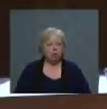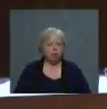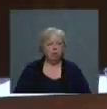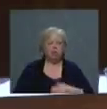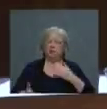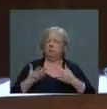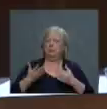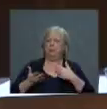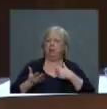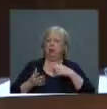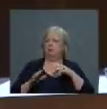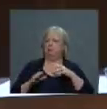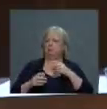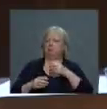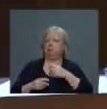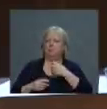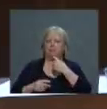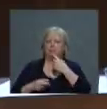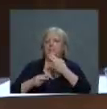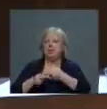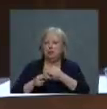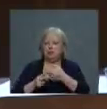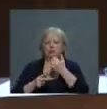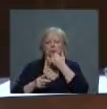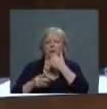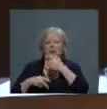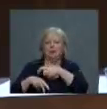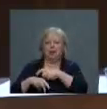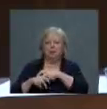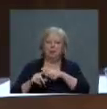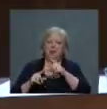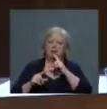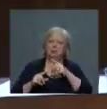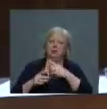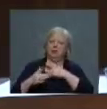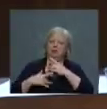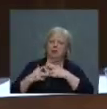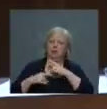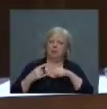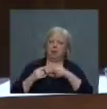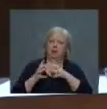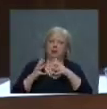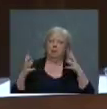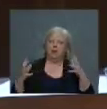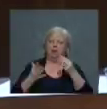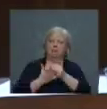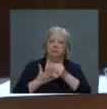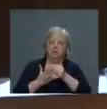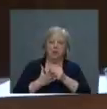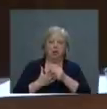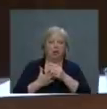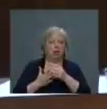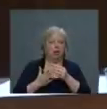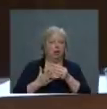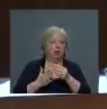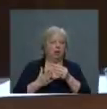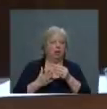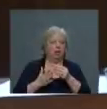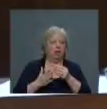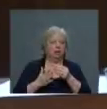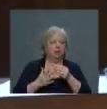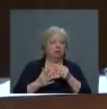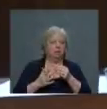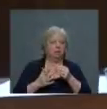Maybe I'm doing it at the wrong time, but I was really concerned about the amount of money, and of course the audience doesn't know that we have